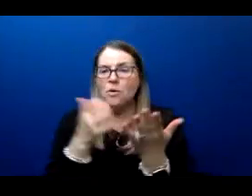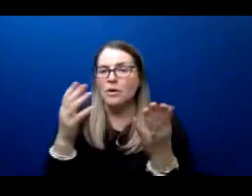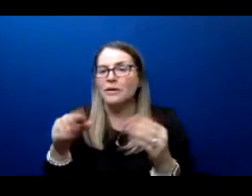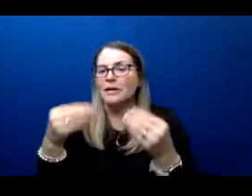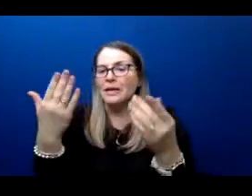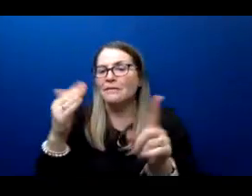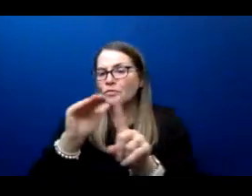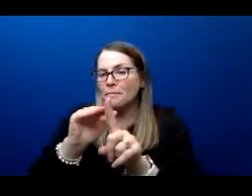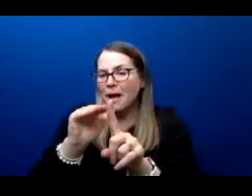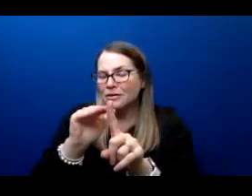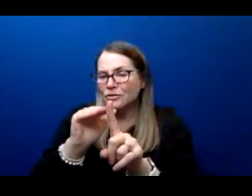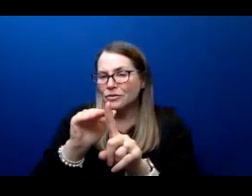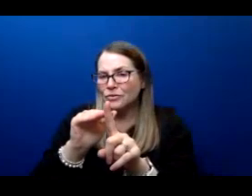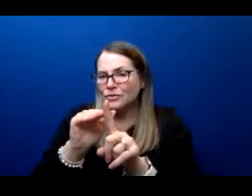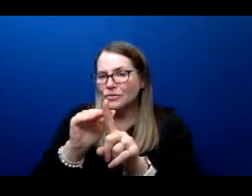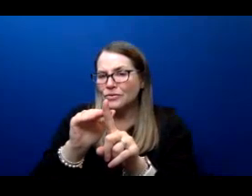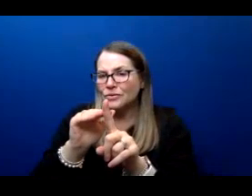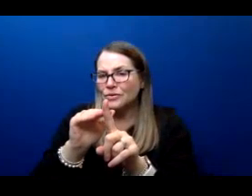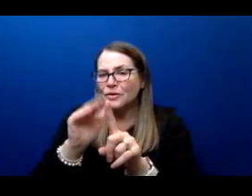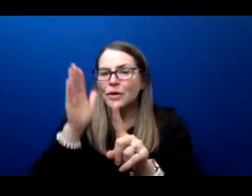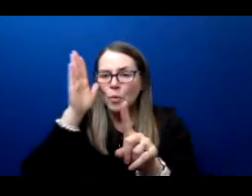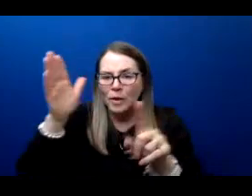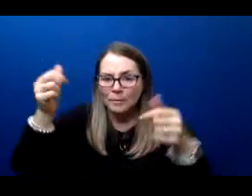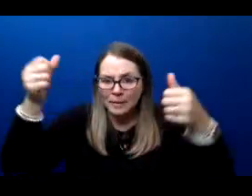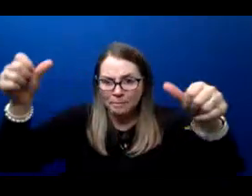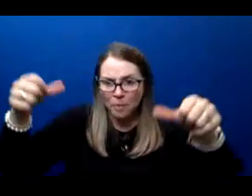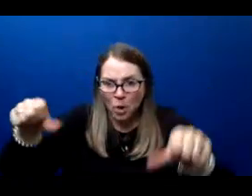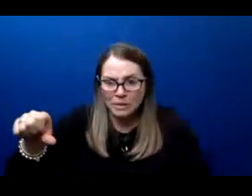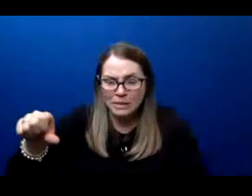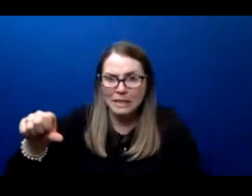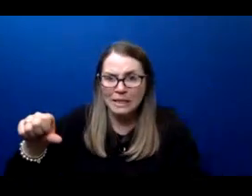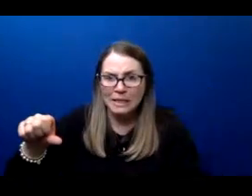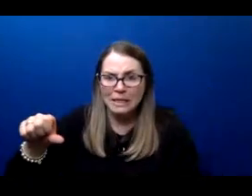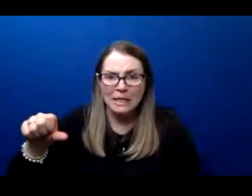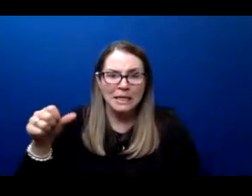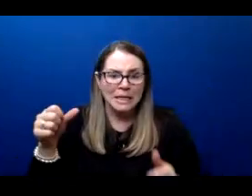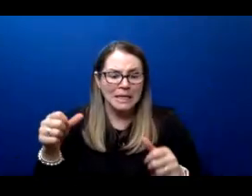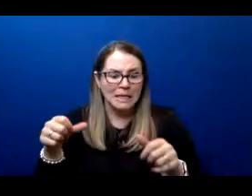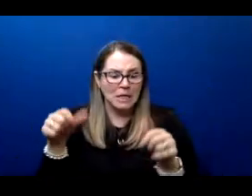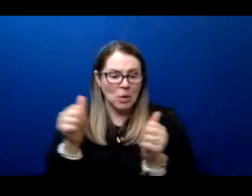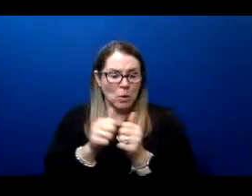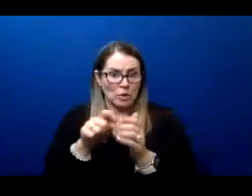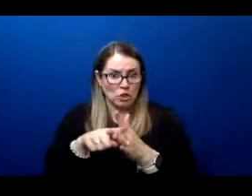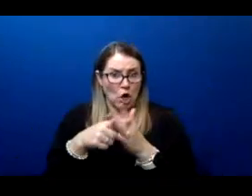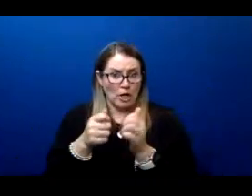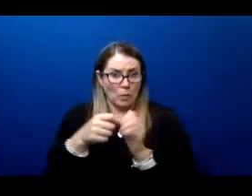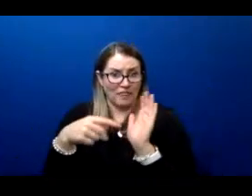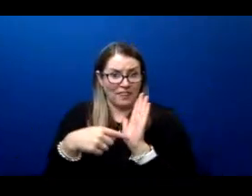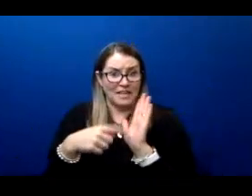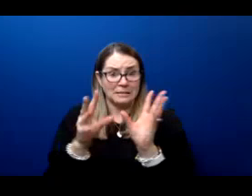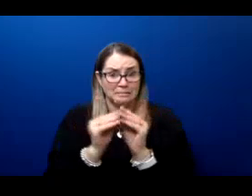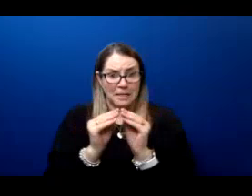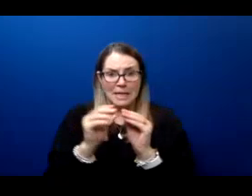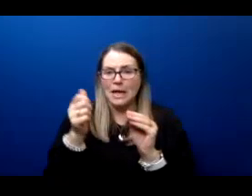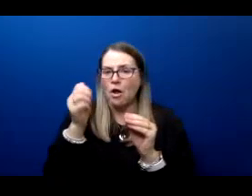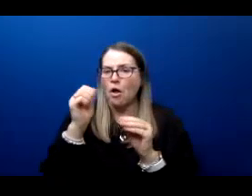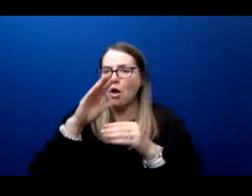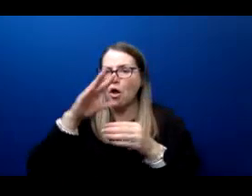reminder that they will be posting meeting recordings starting with this meeting, and that our meeting minutes will